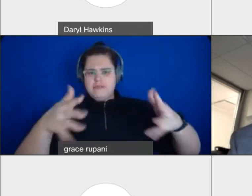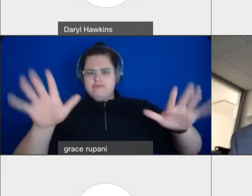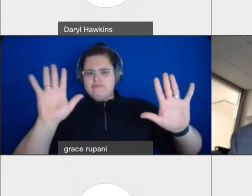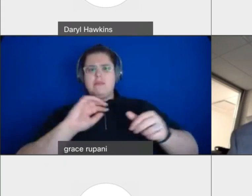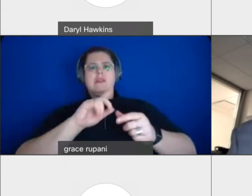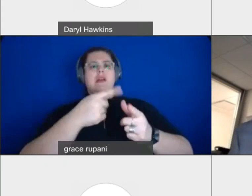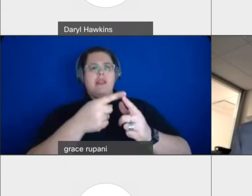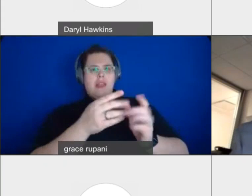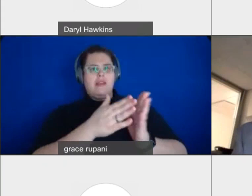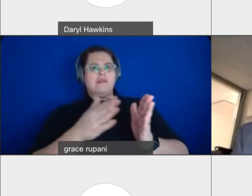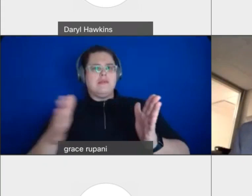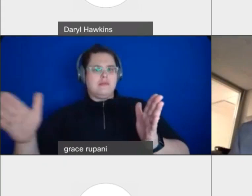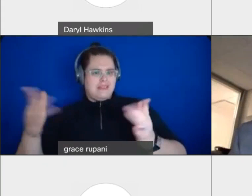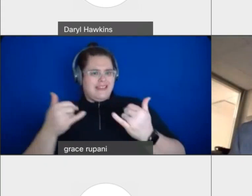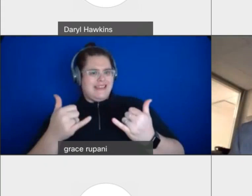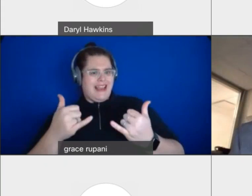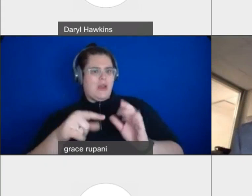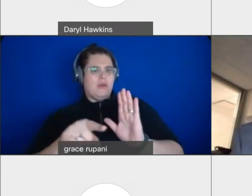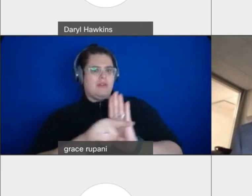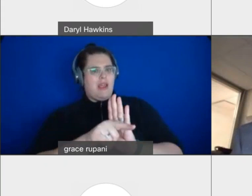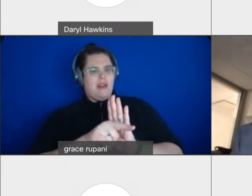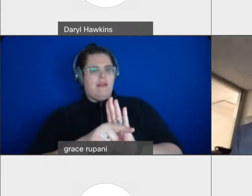are now COVID free?